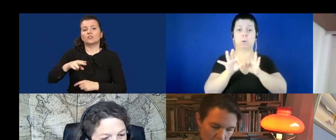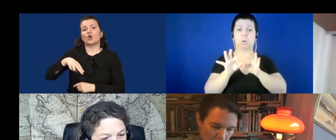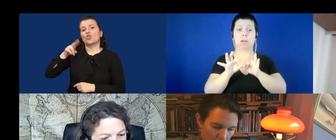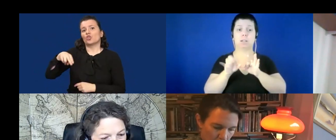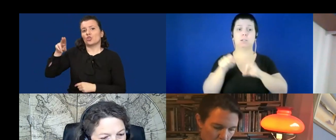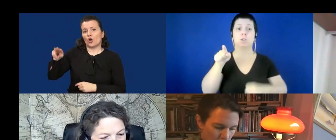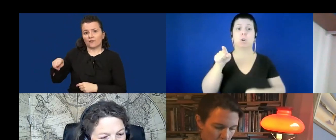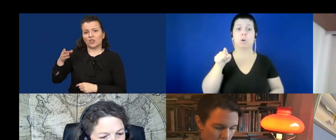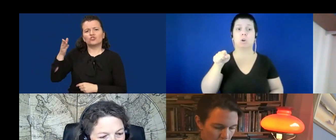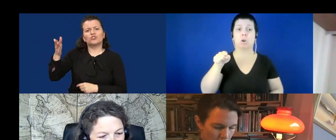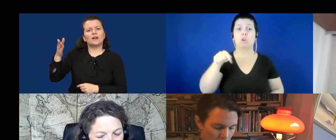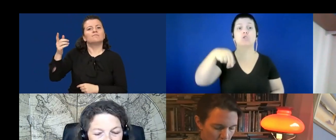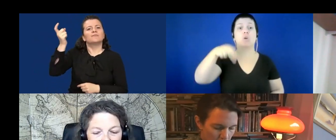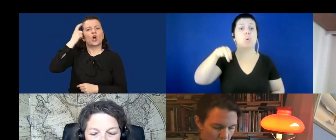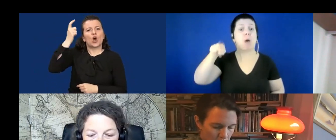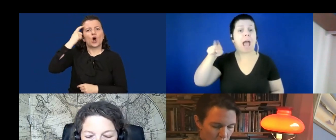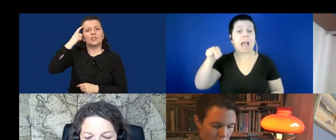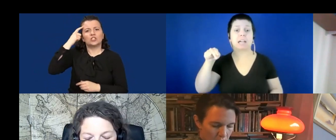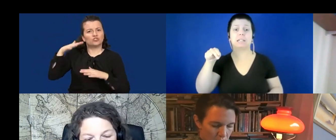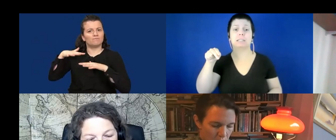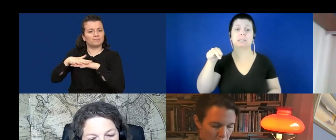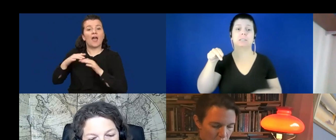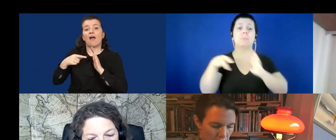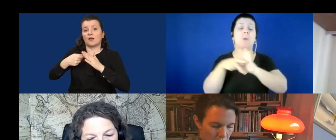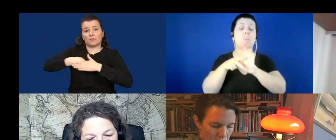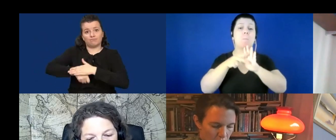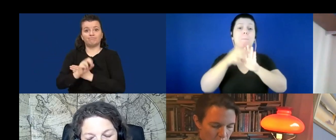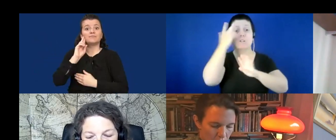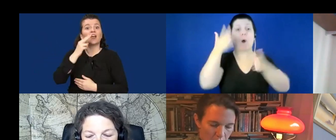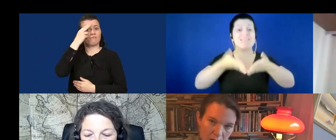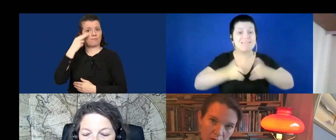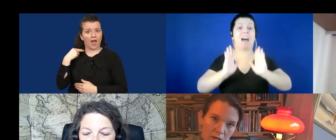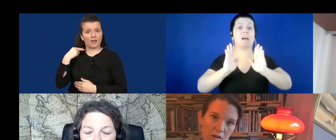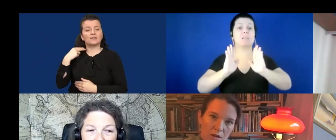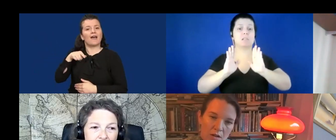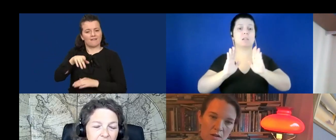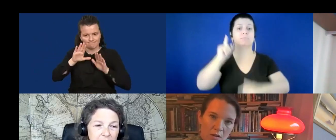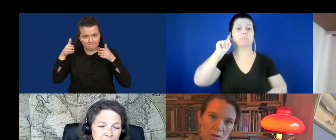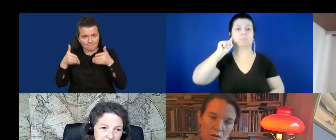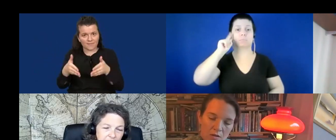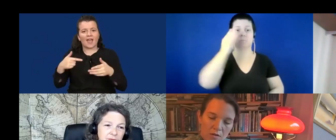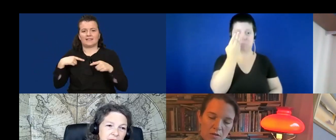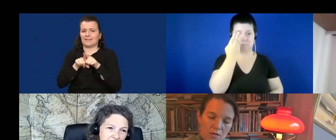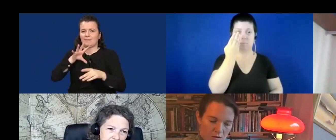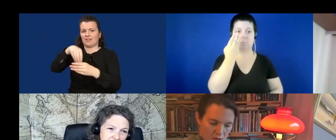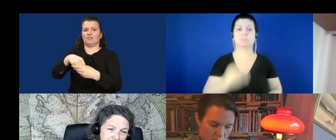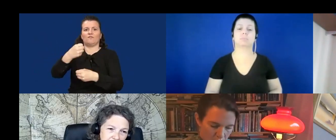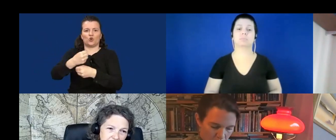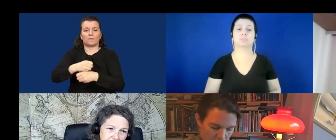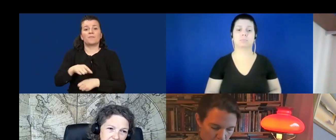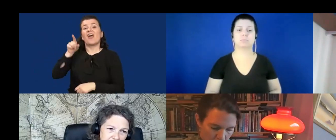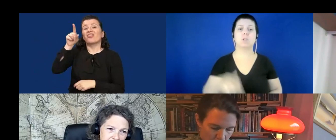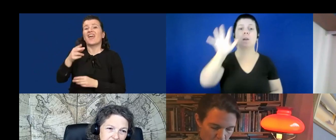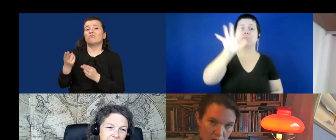Cognition Network in relation to congenital deafblindness, which works across the Scandinavian countries